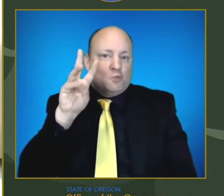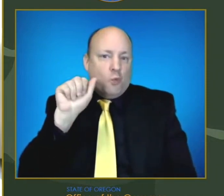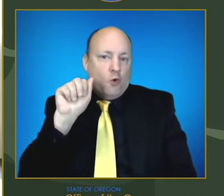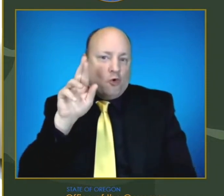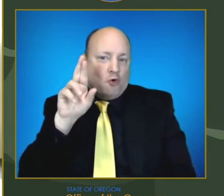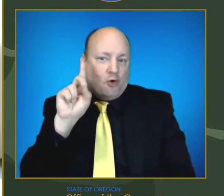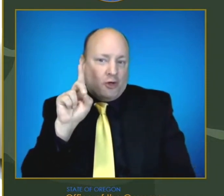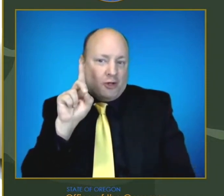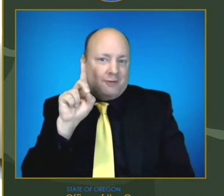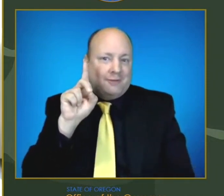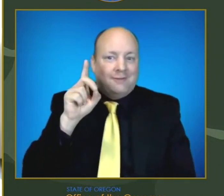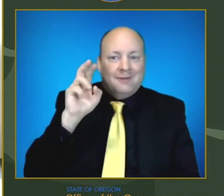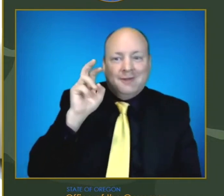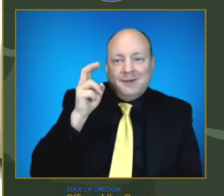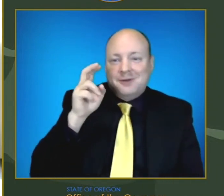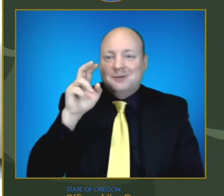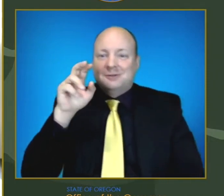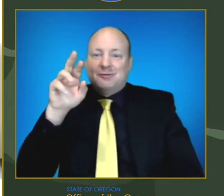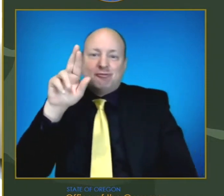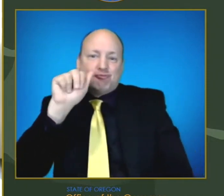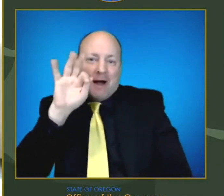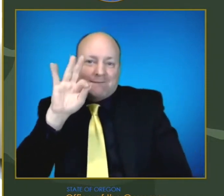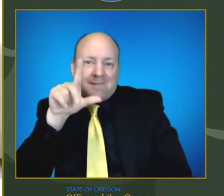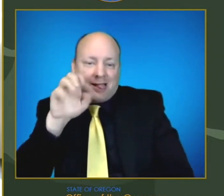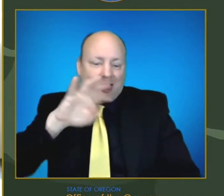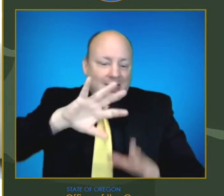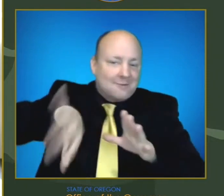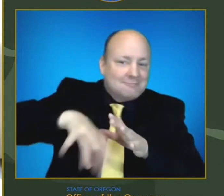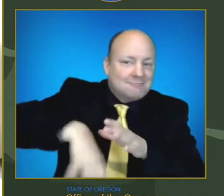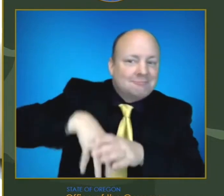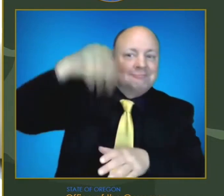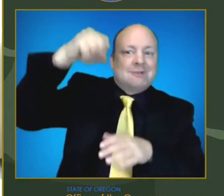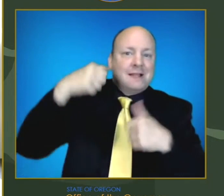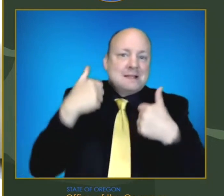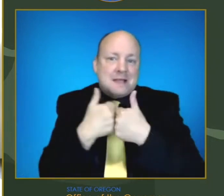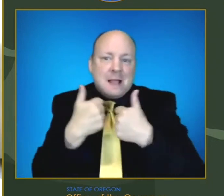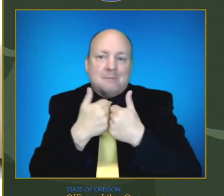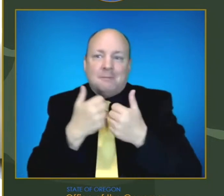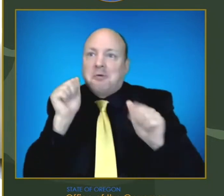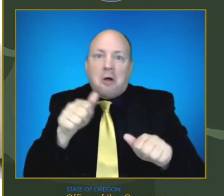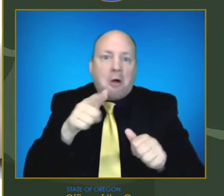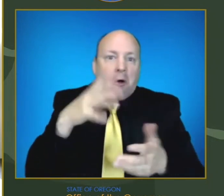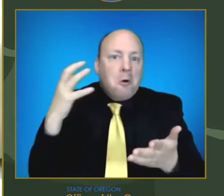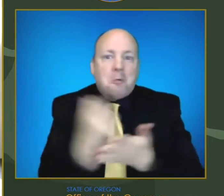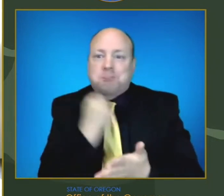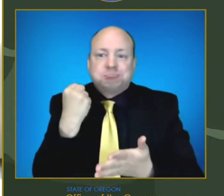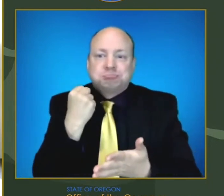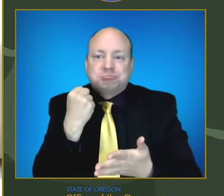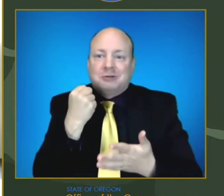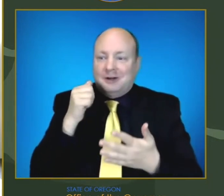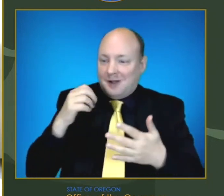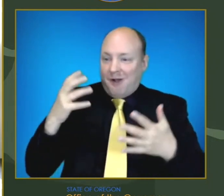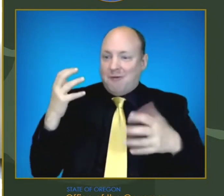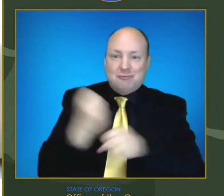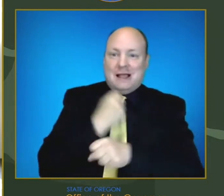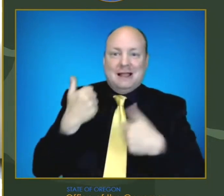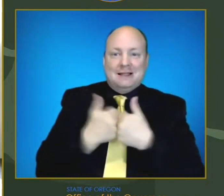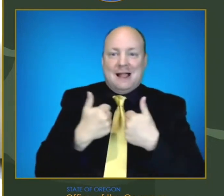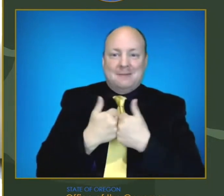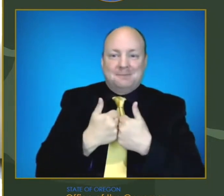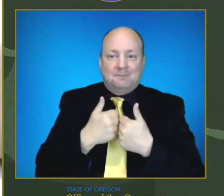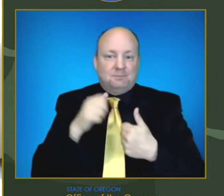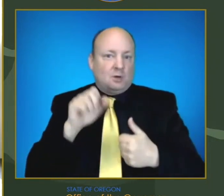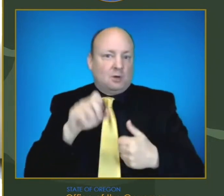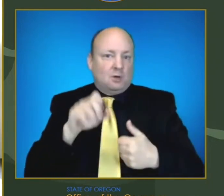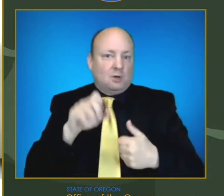or other games of chance. Today, games and variable reward incentives are really at the cutting edge of the science